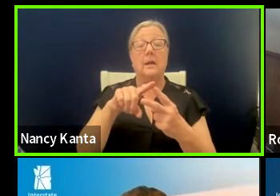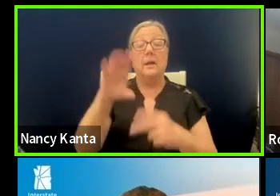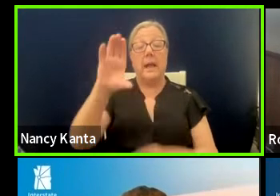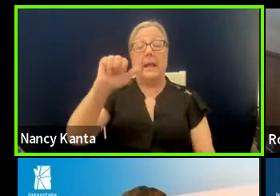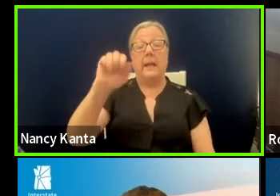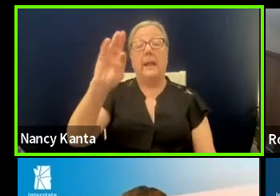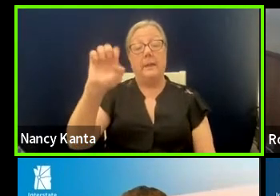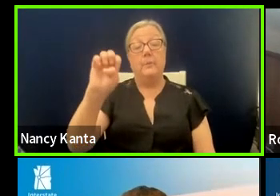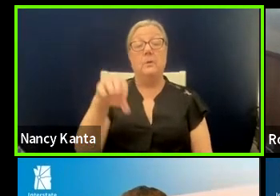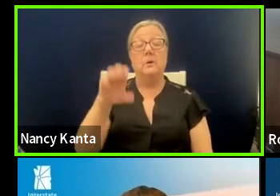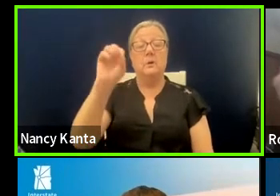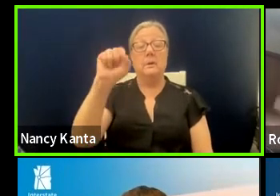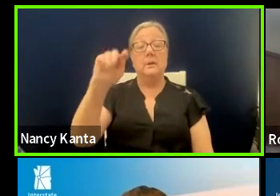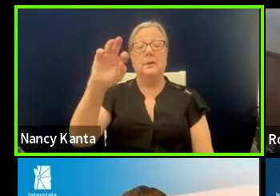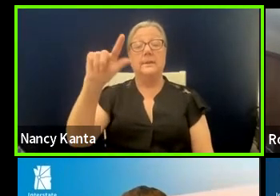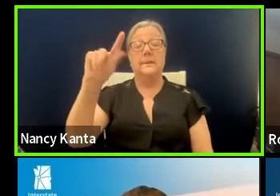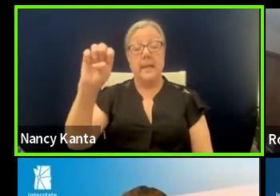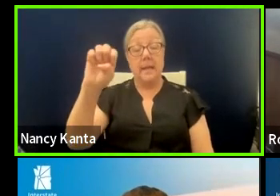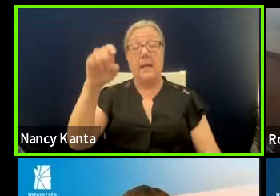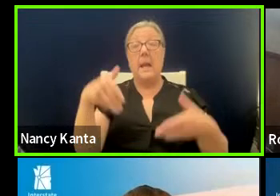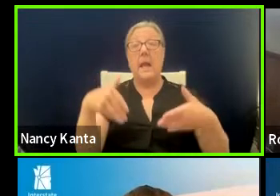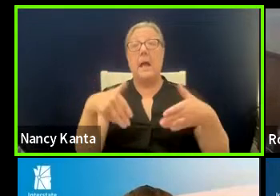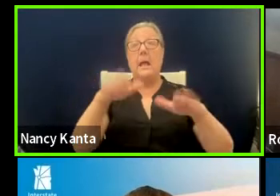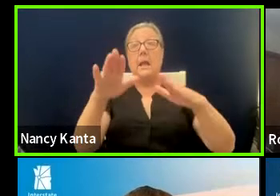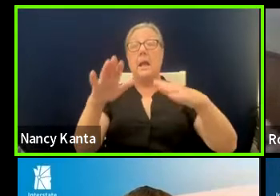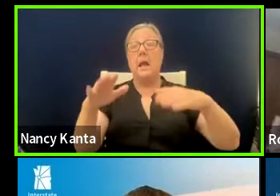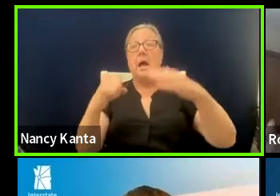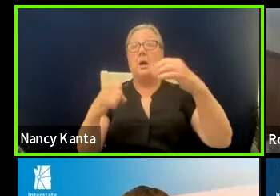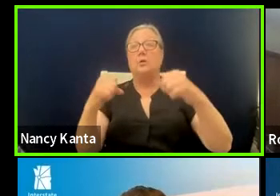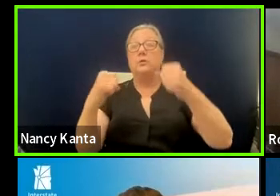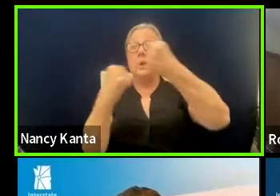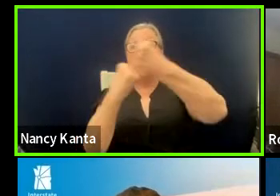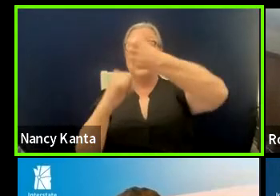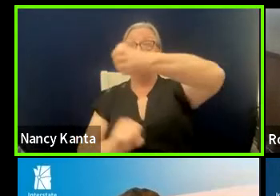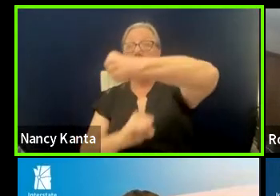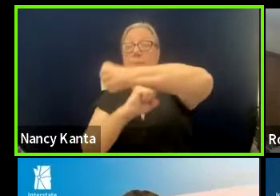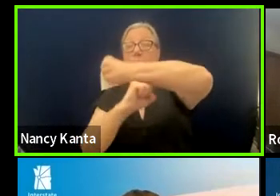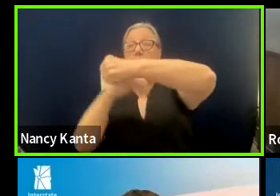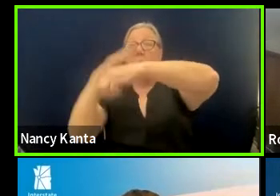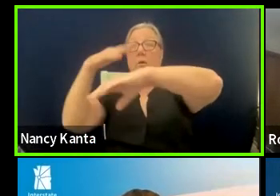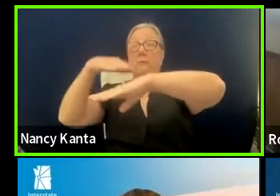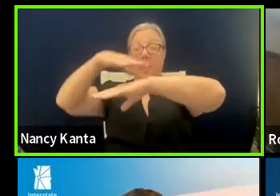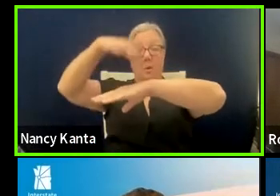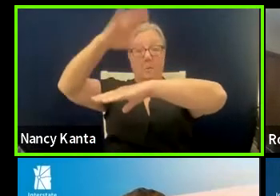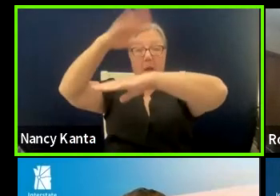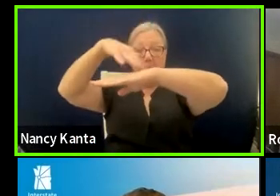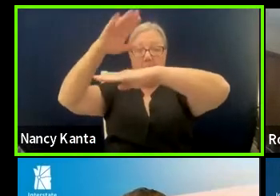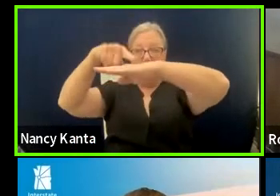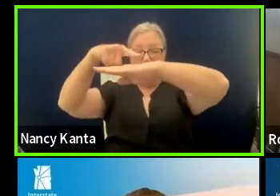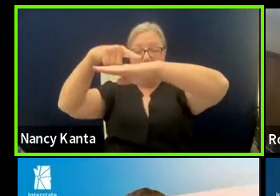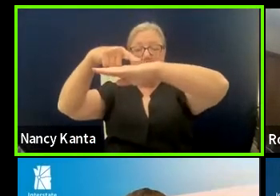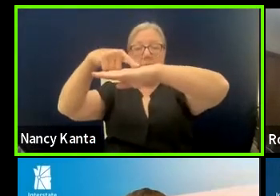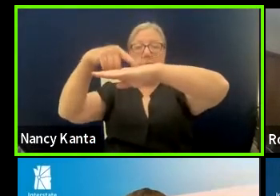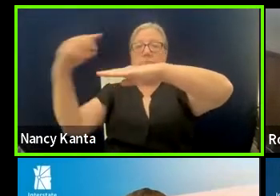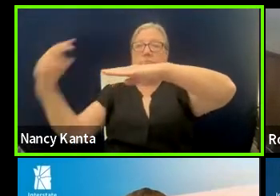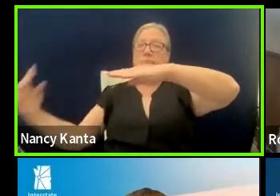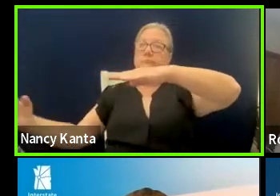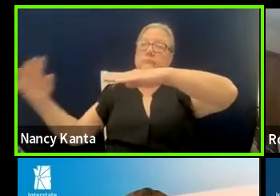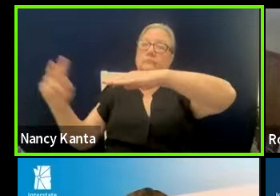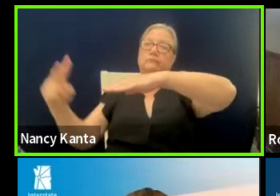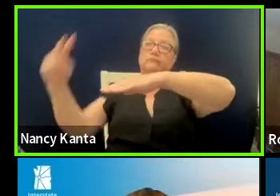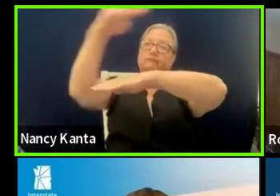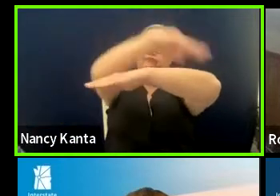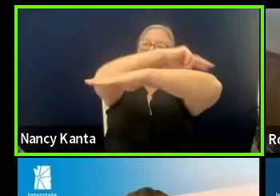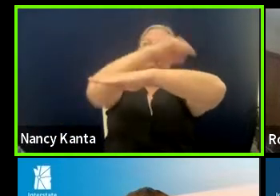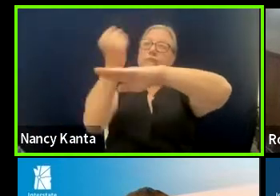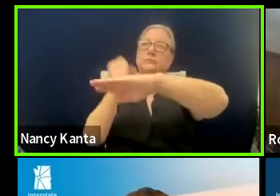support the structure from above rather than below. Those are just different structure types that we may be able to accommodate if we go